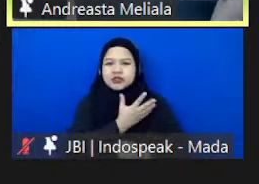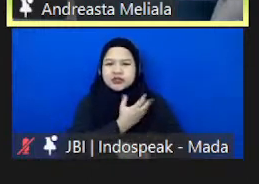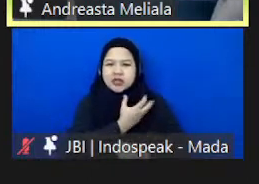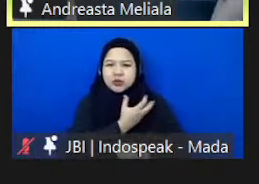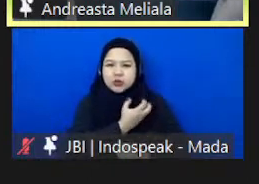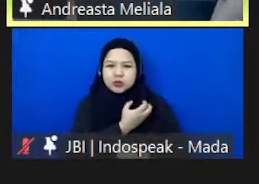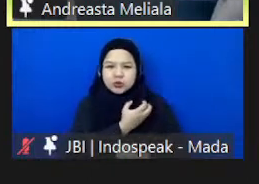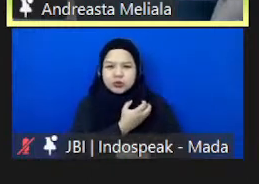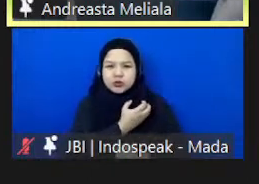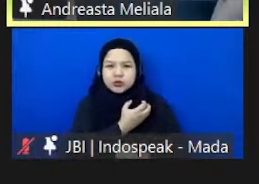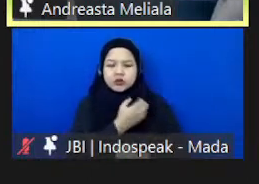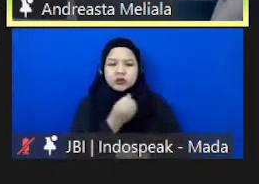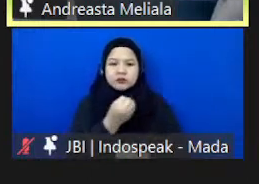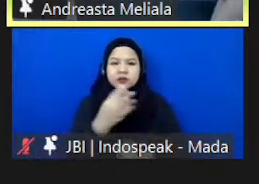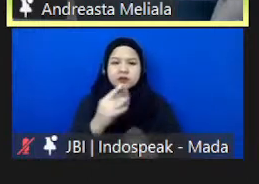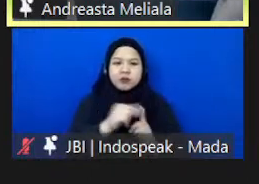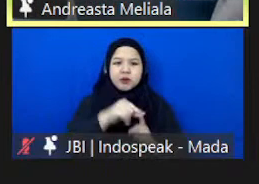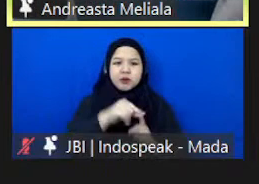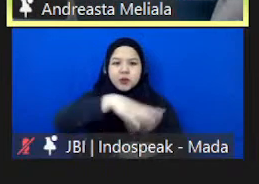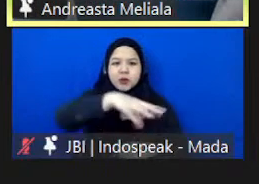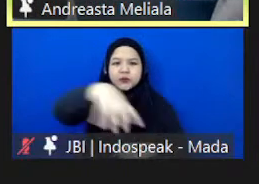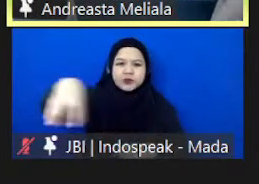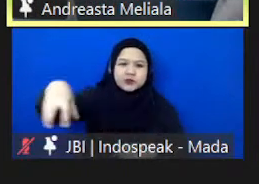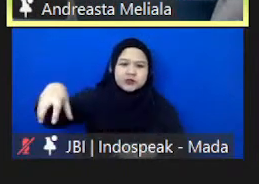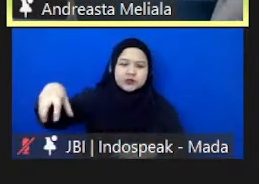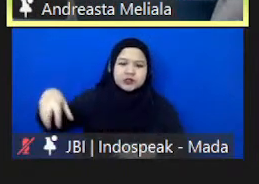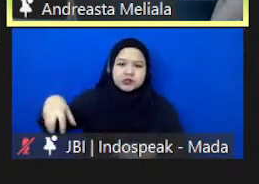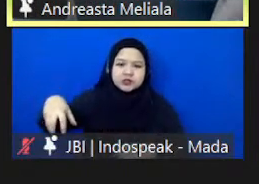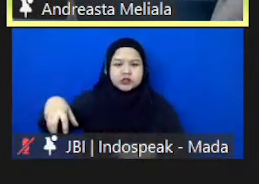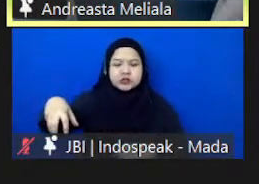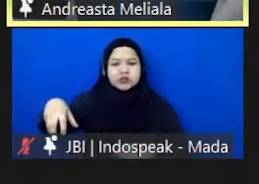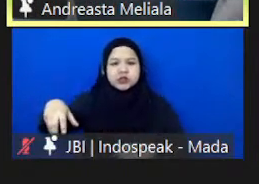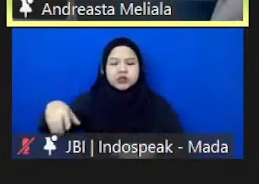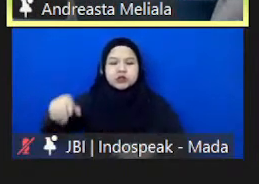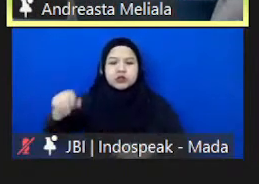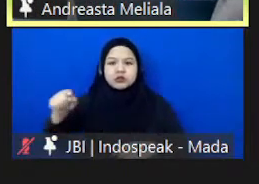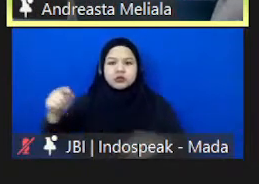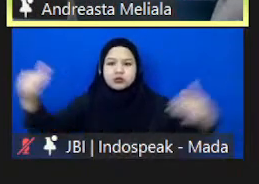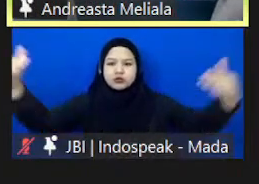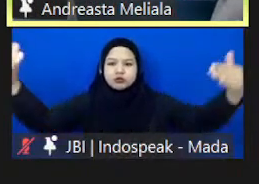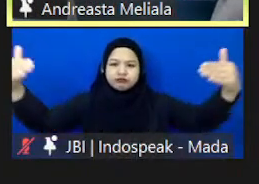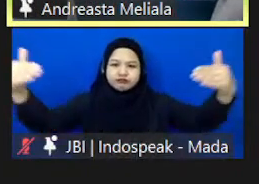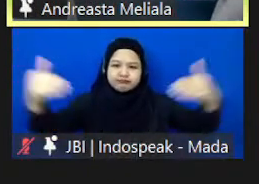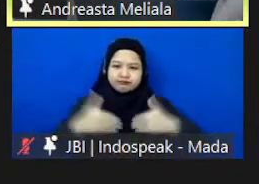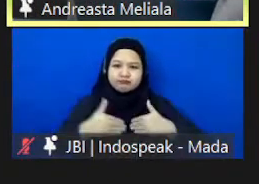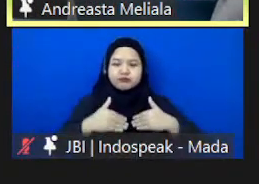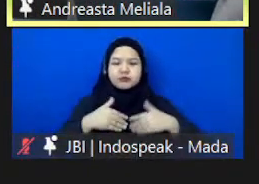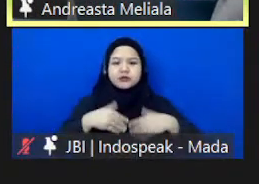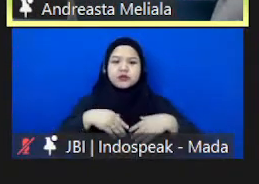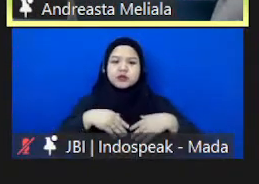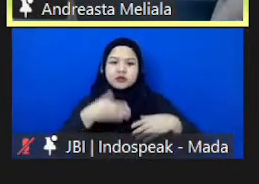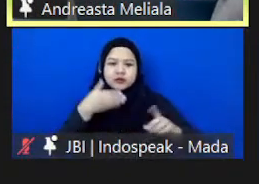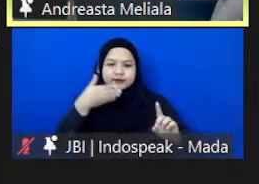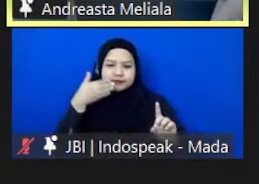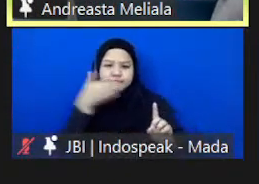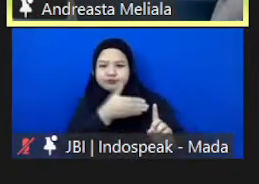any provinces outside the Java Island were referred to the big hospital in